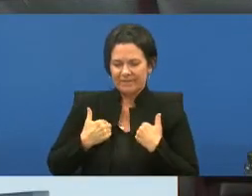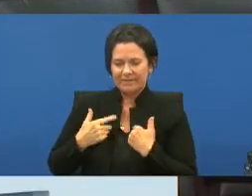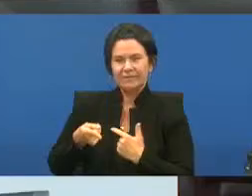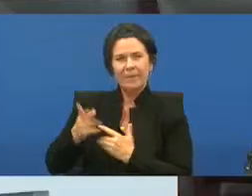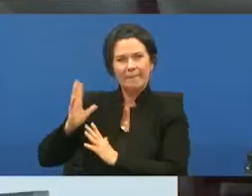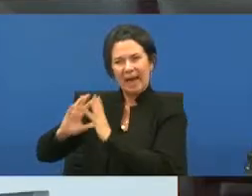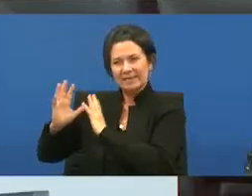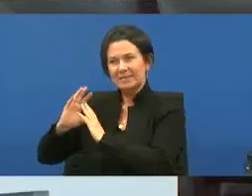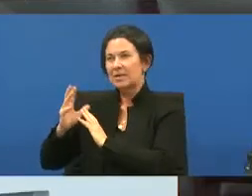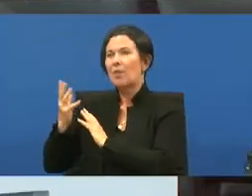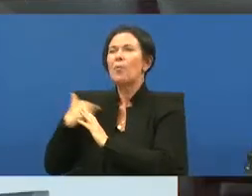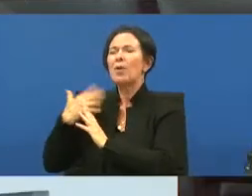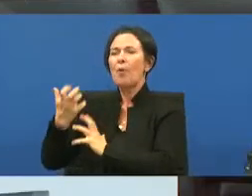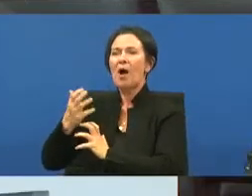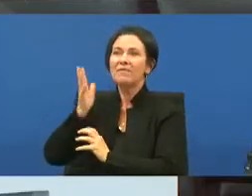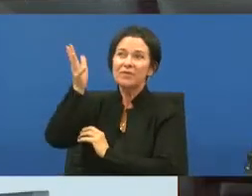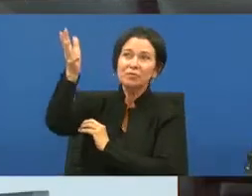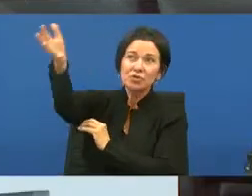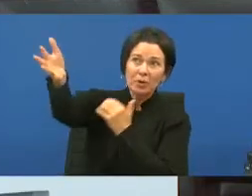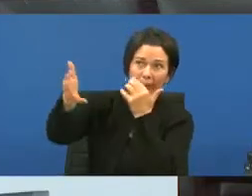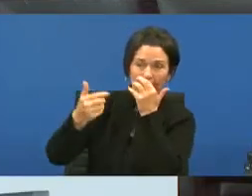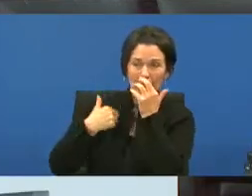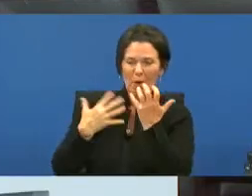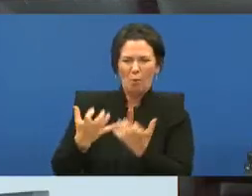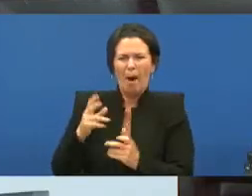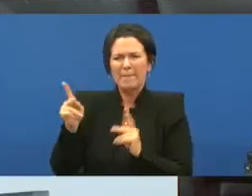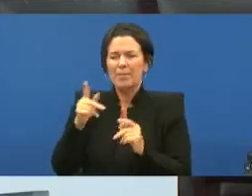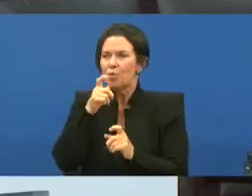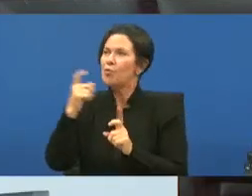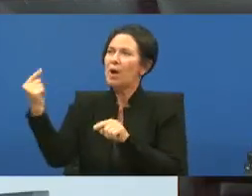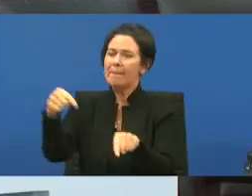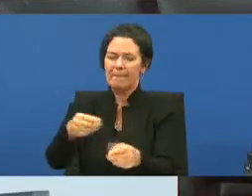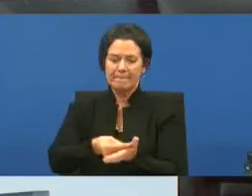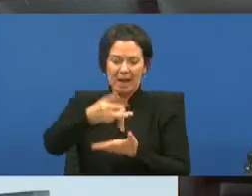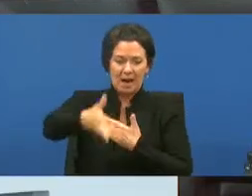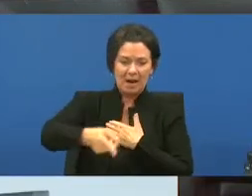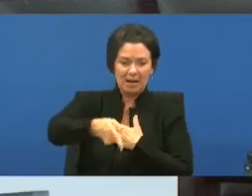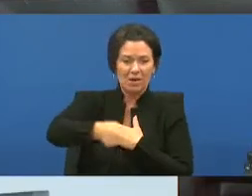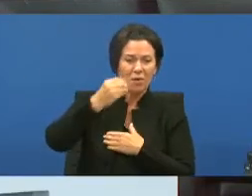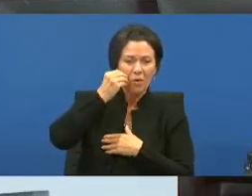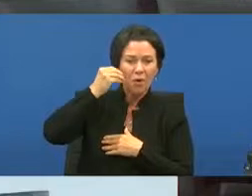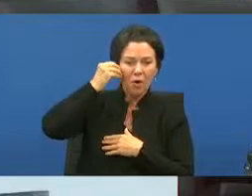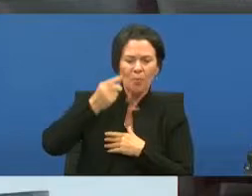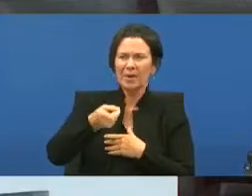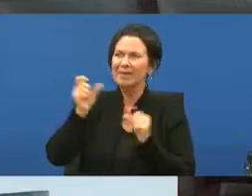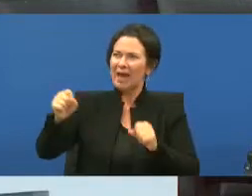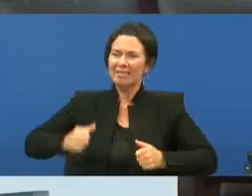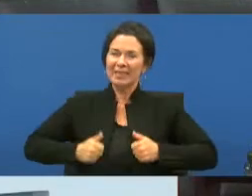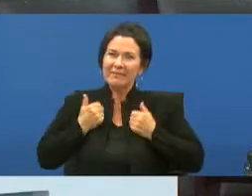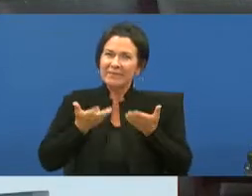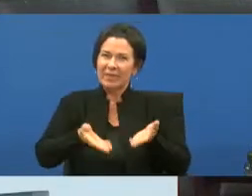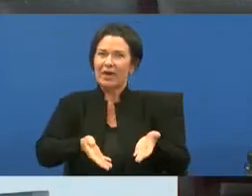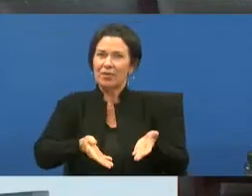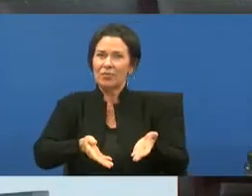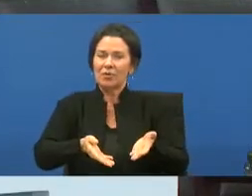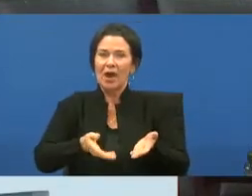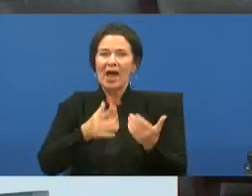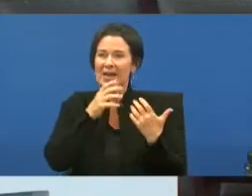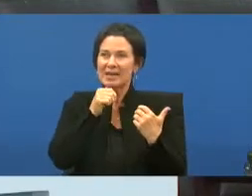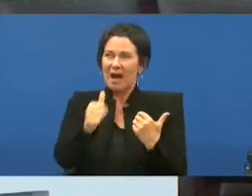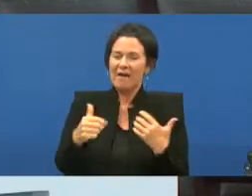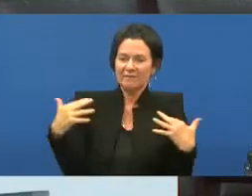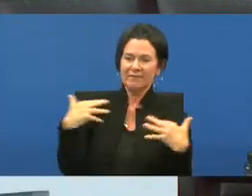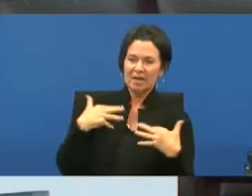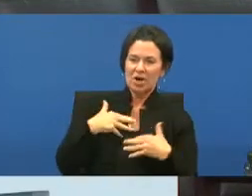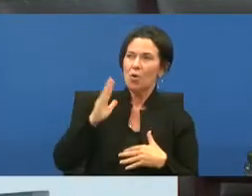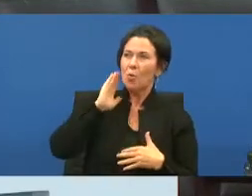the future that we want for it is for anyone to come to purchase homes on this property to be able to live there and to not be in fear of